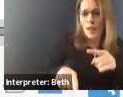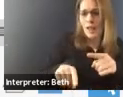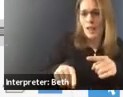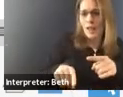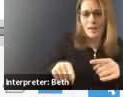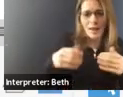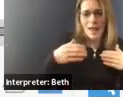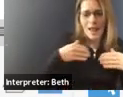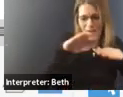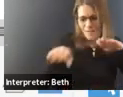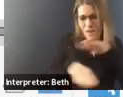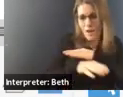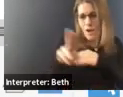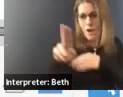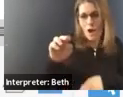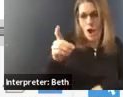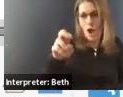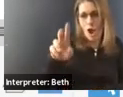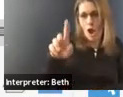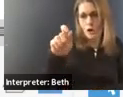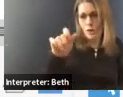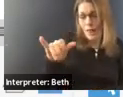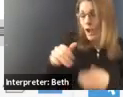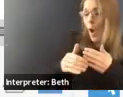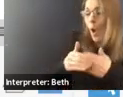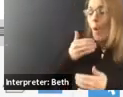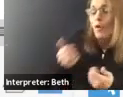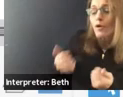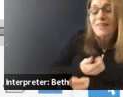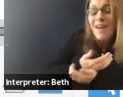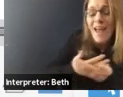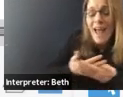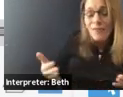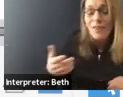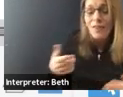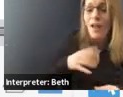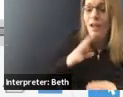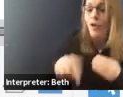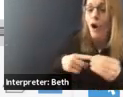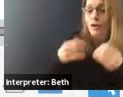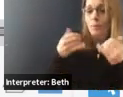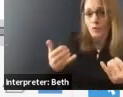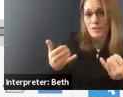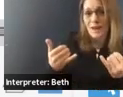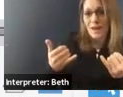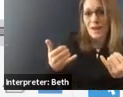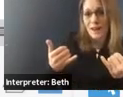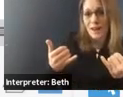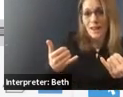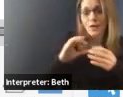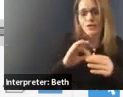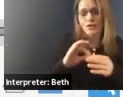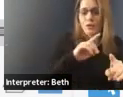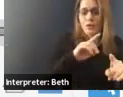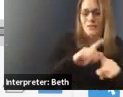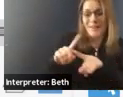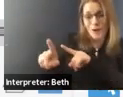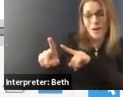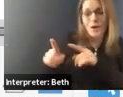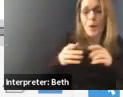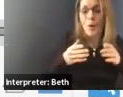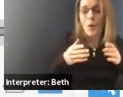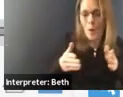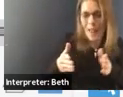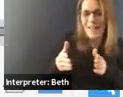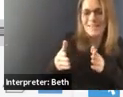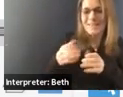And almost everything I've talked about today is different ways to do underlays. Whether